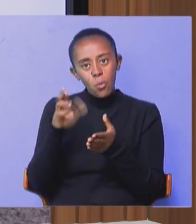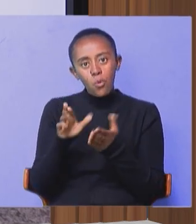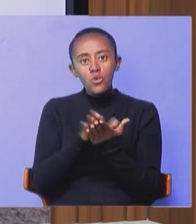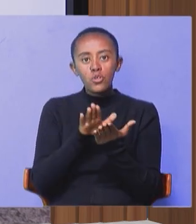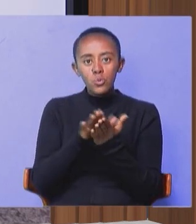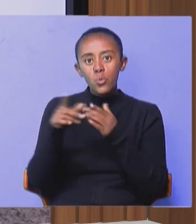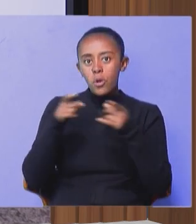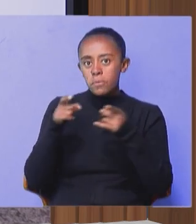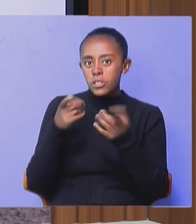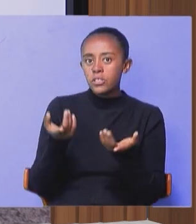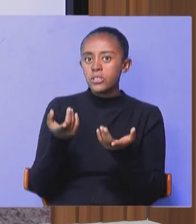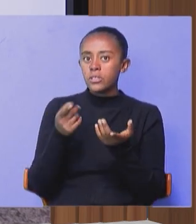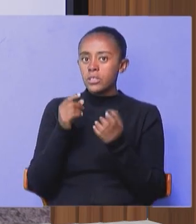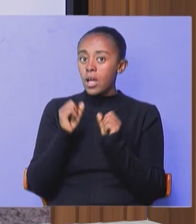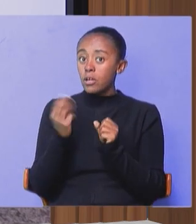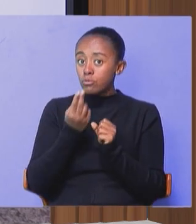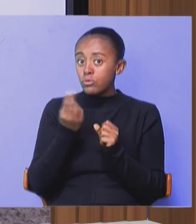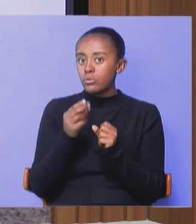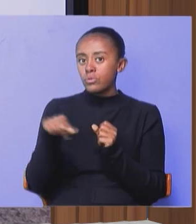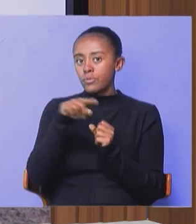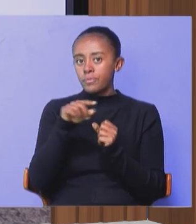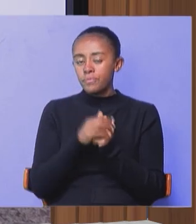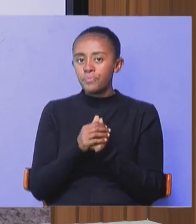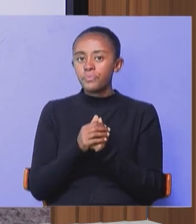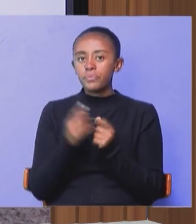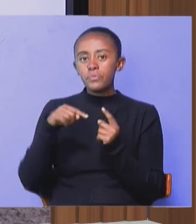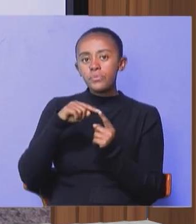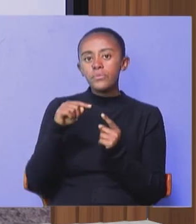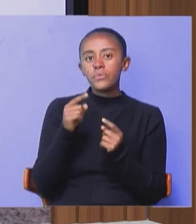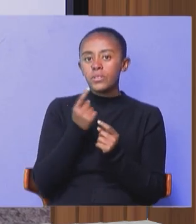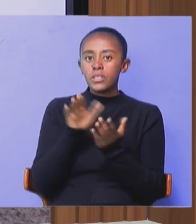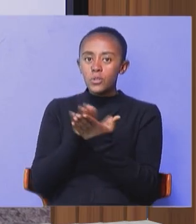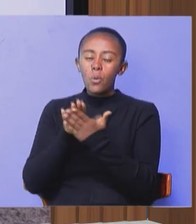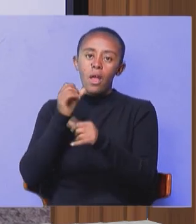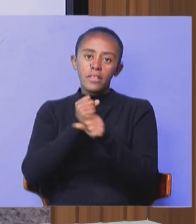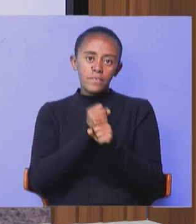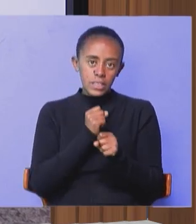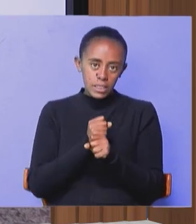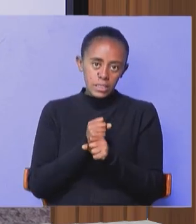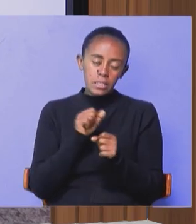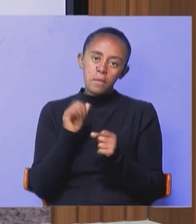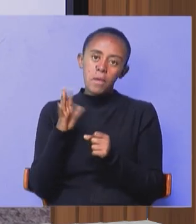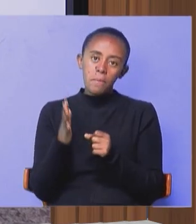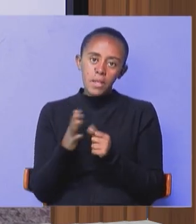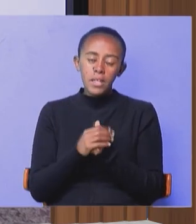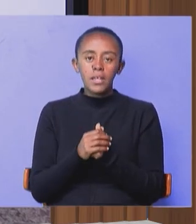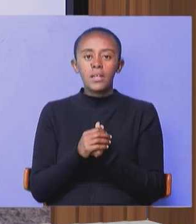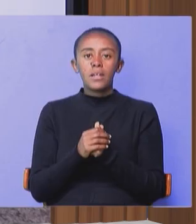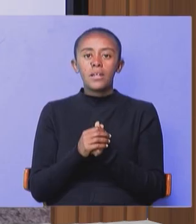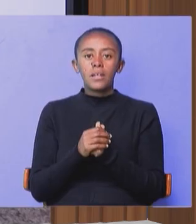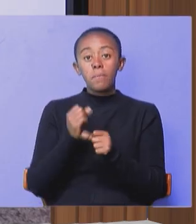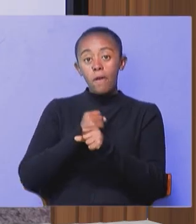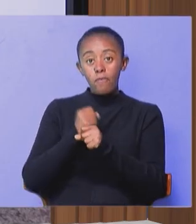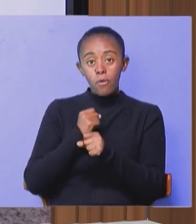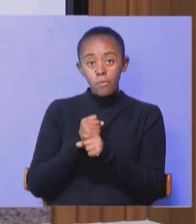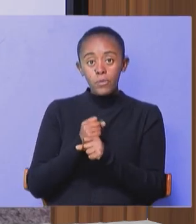school administrations can use your help to some of the school activities that may be